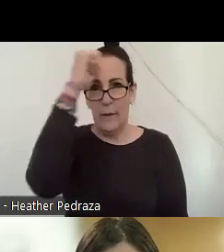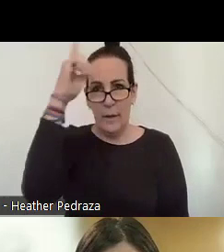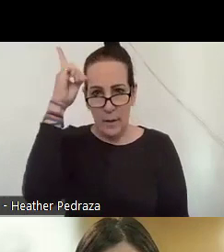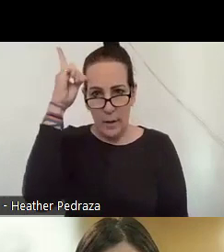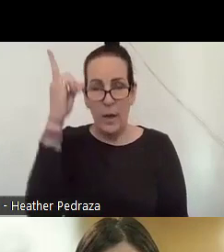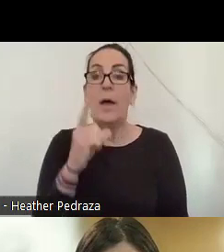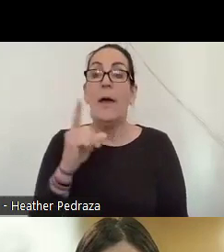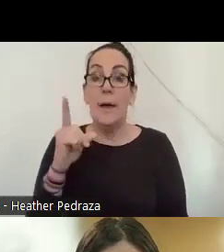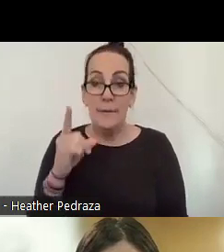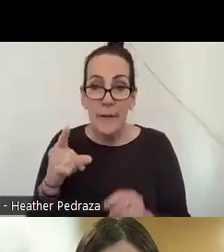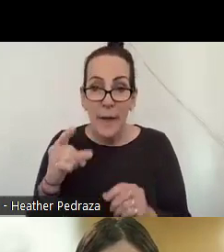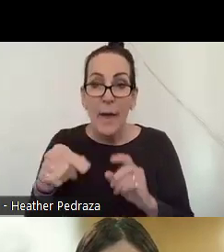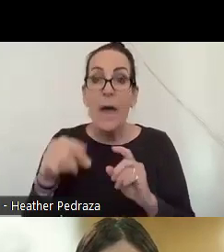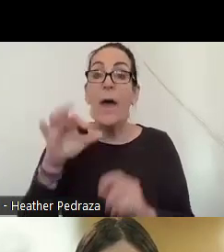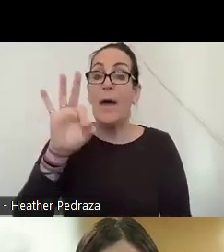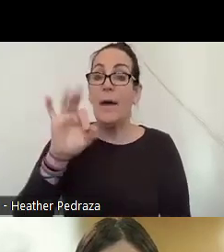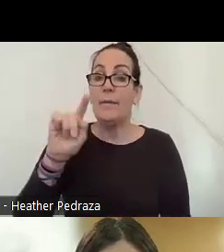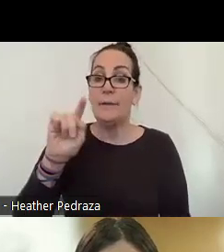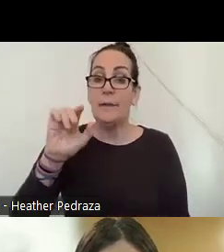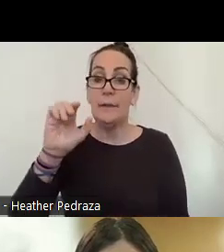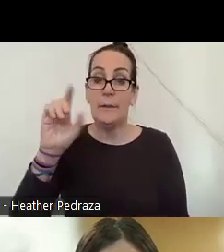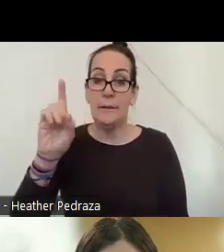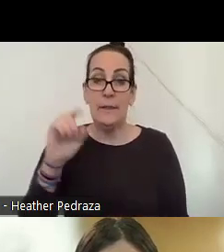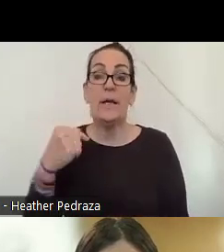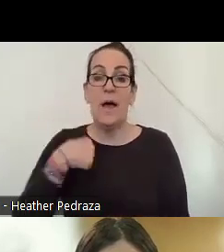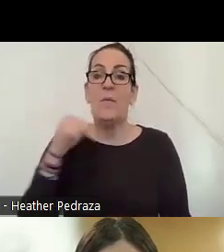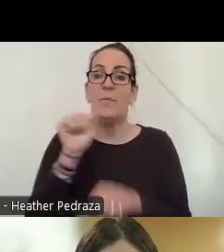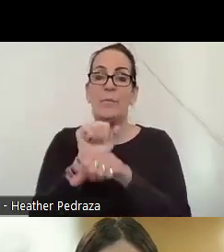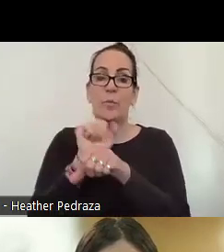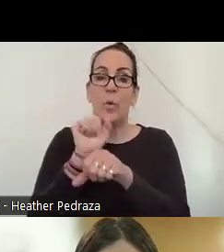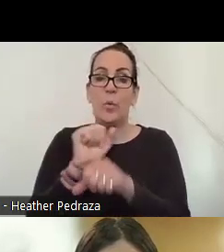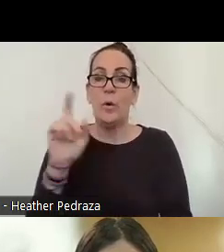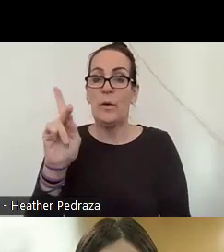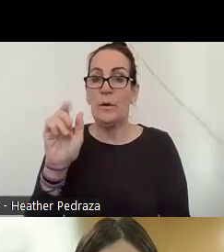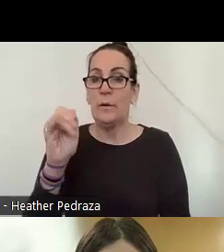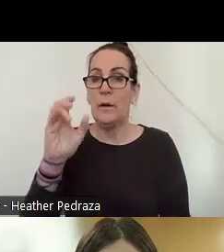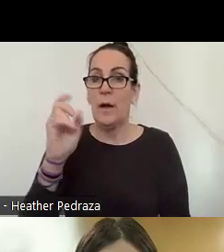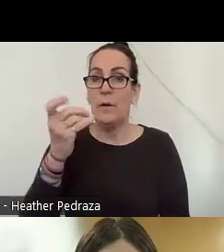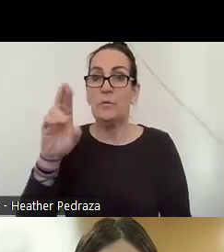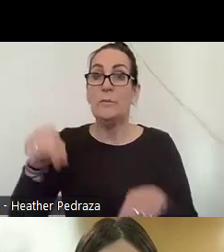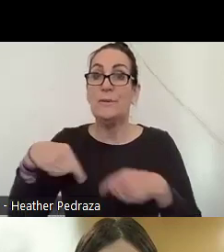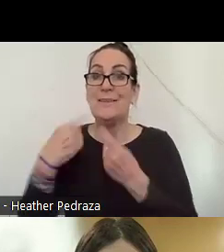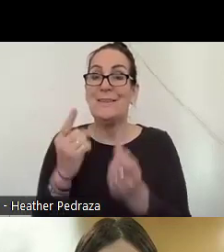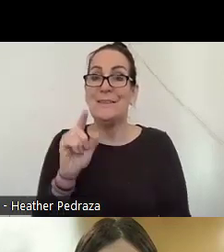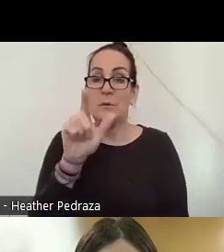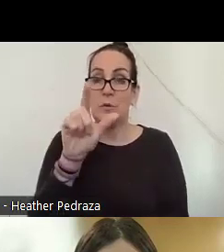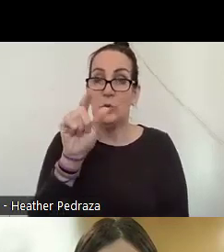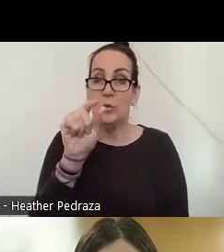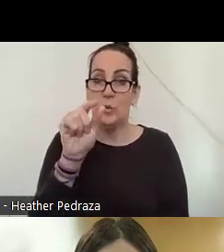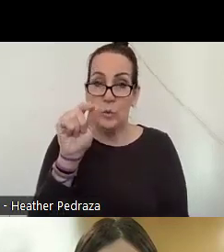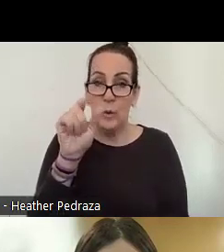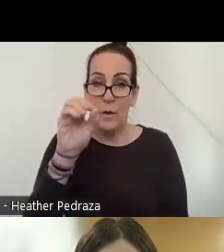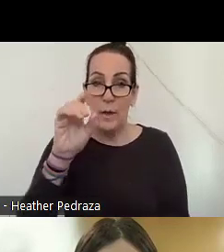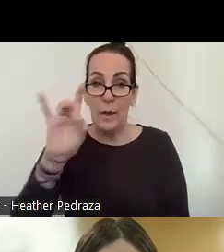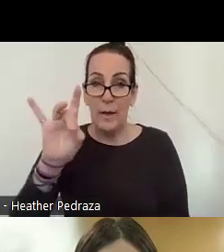care physician and I've worked at Kaiser for a while, since 2008. And I'm now working in the memory care center there at Kaiser.